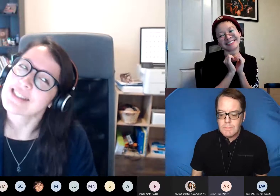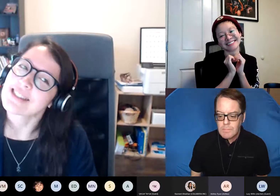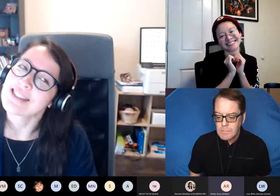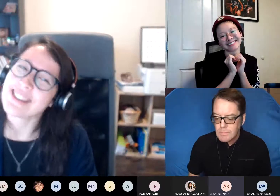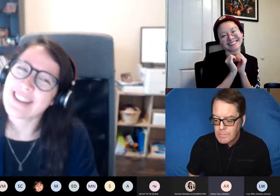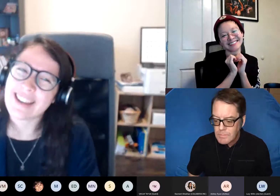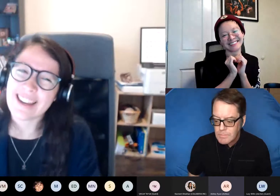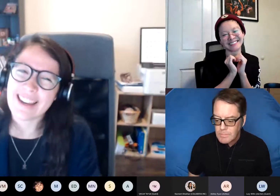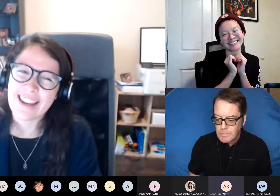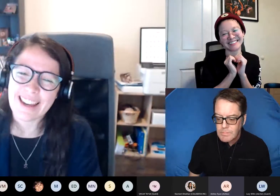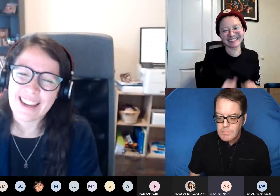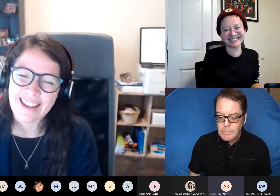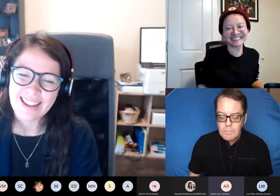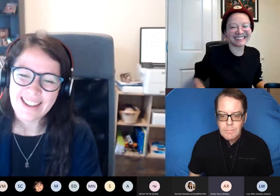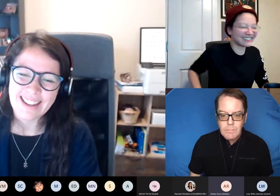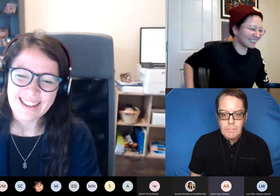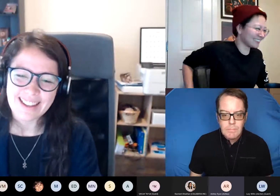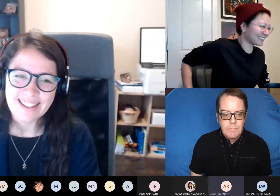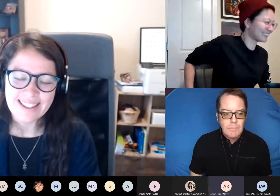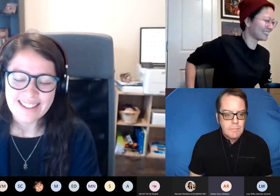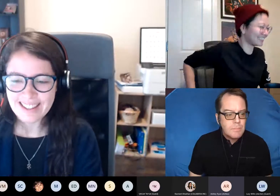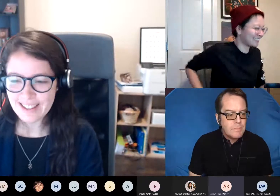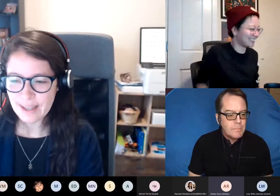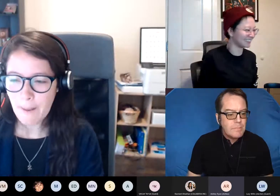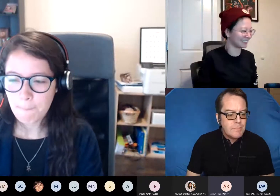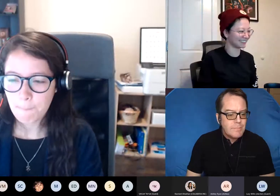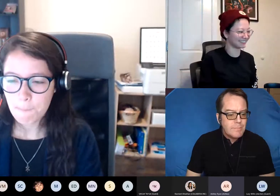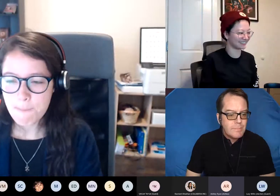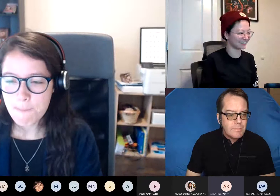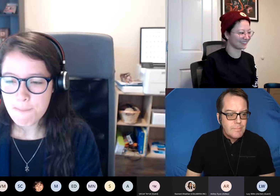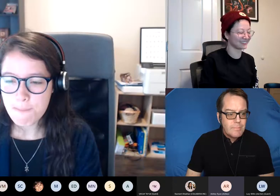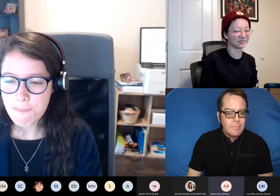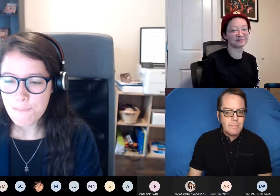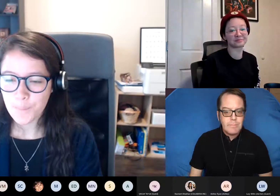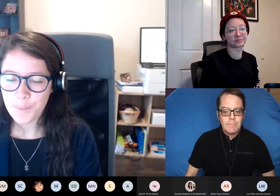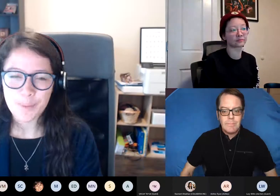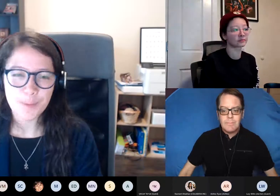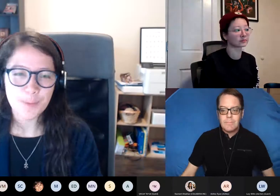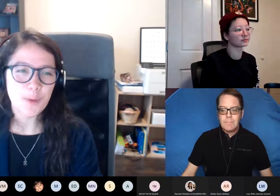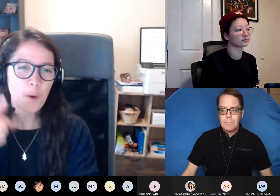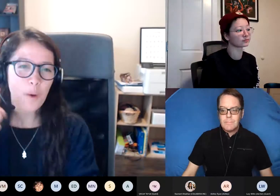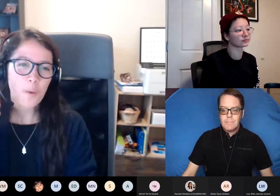you've provided and being able to take this on with me. Thank you so much.